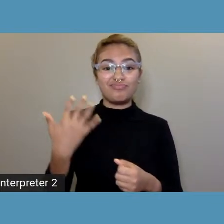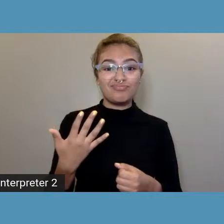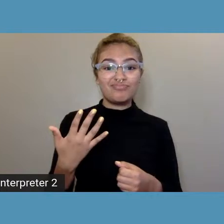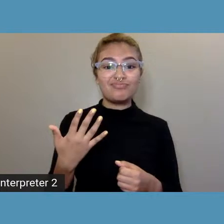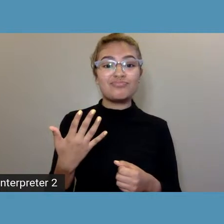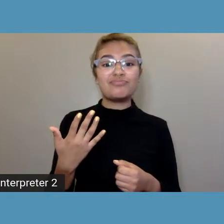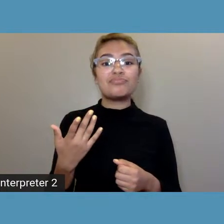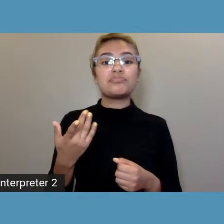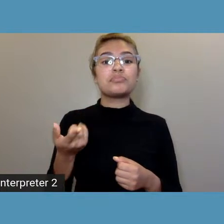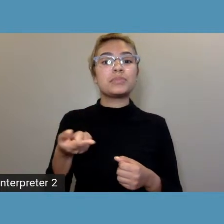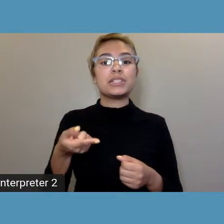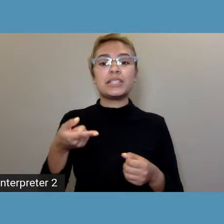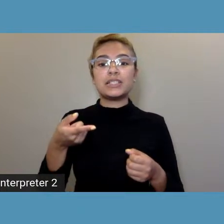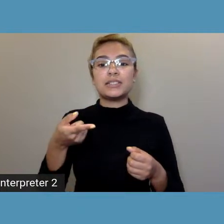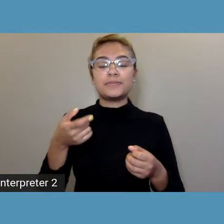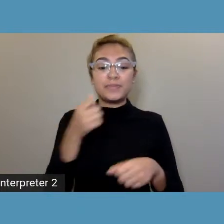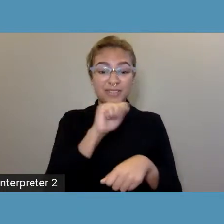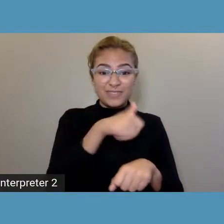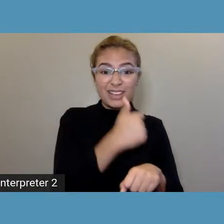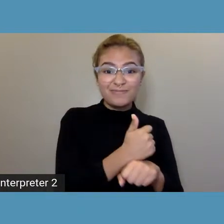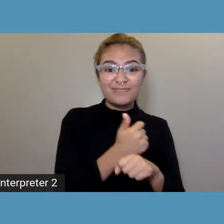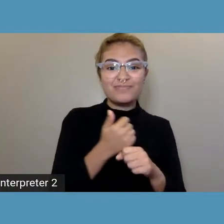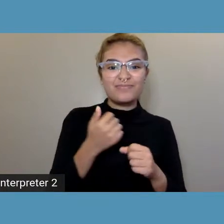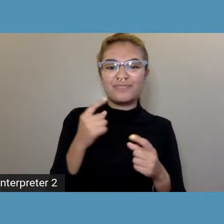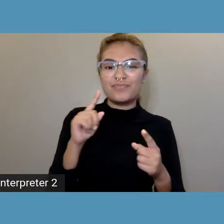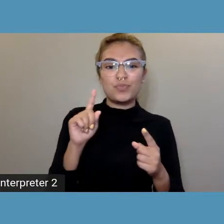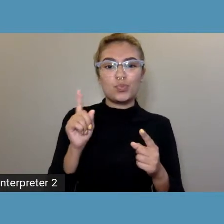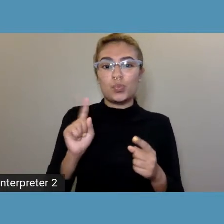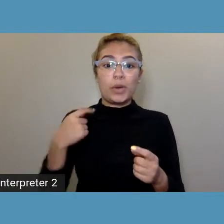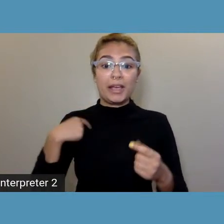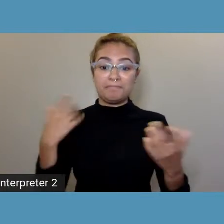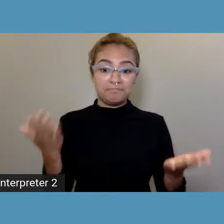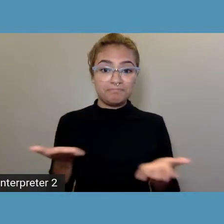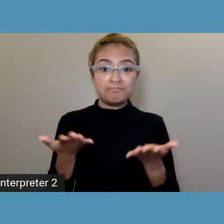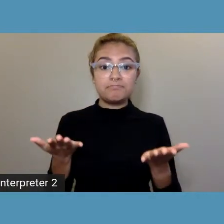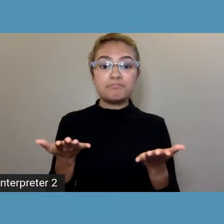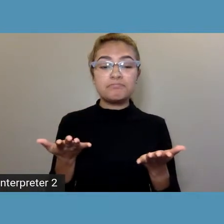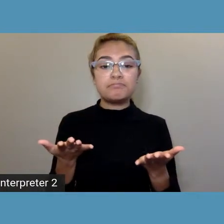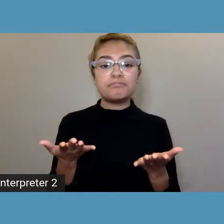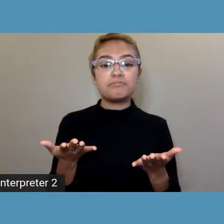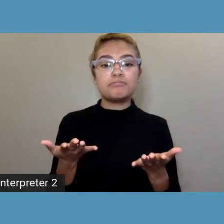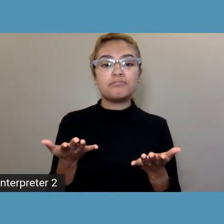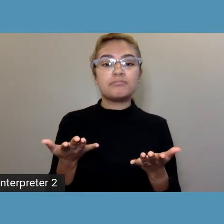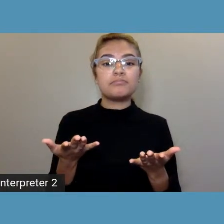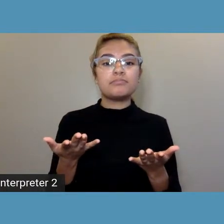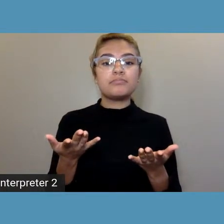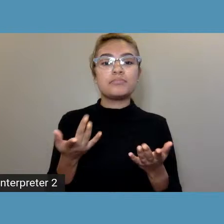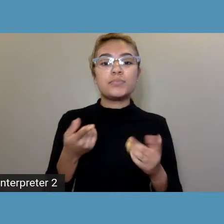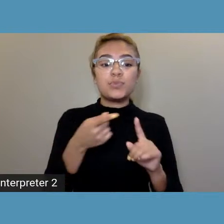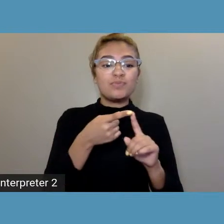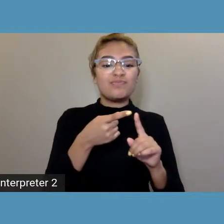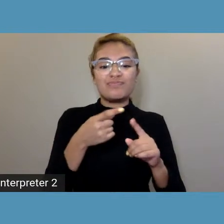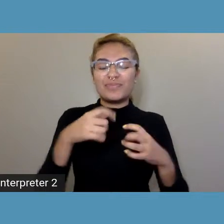the foundation of where I am has been laid and stewarded by the Tongva people,